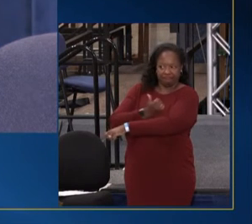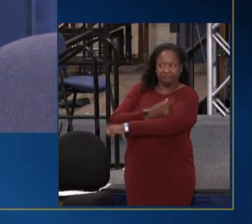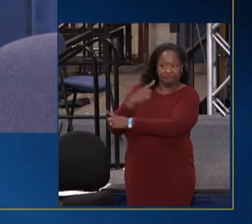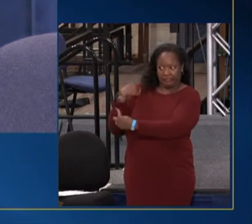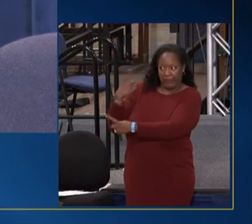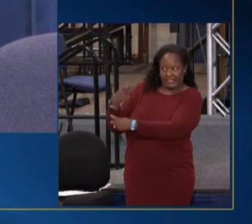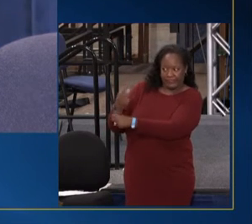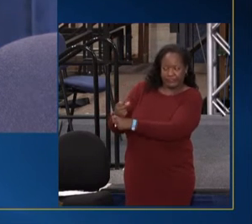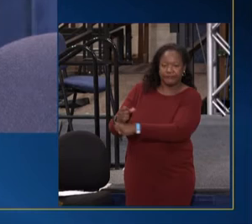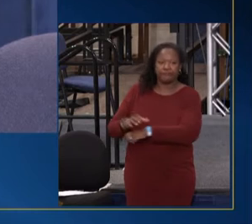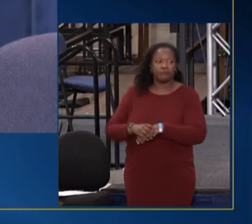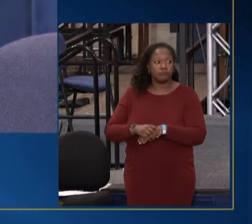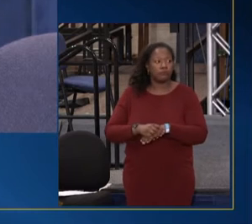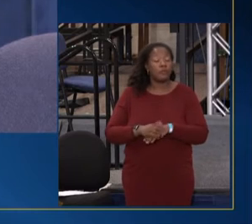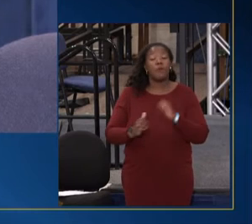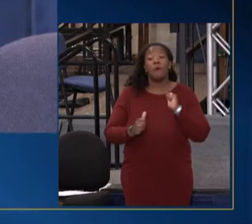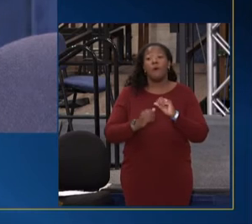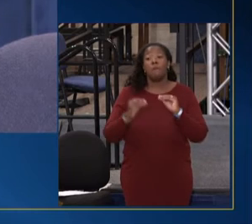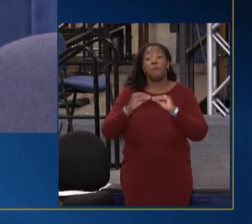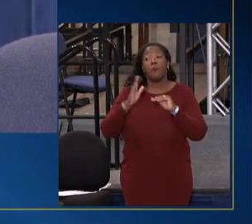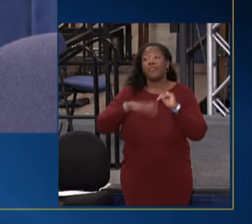year.